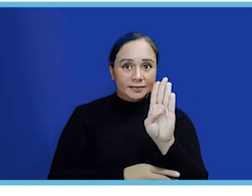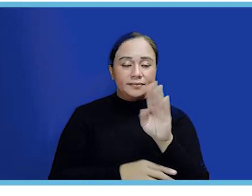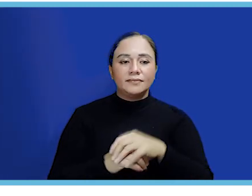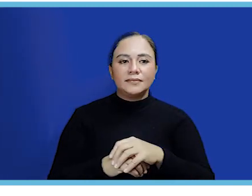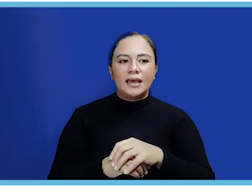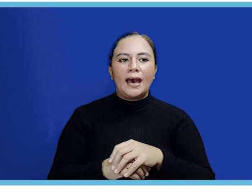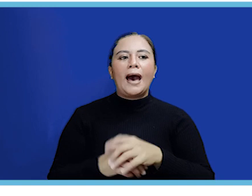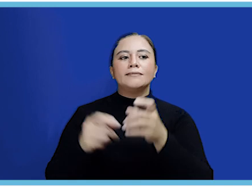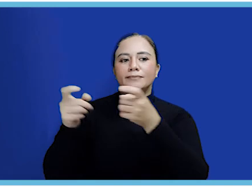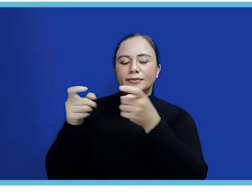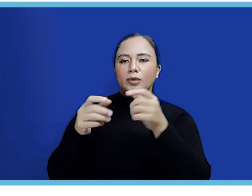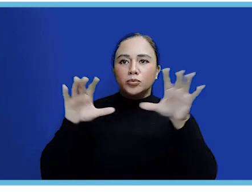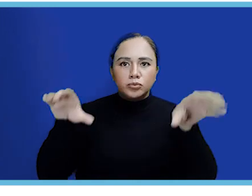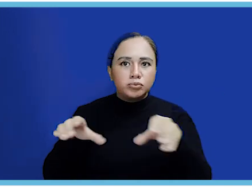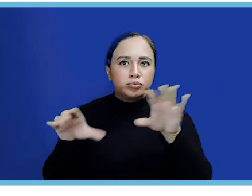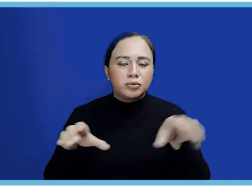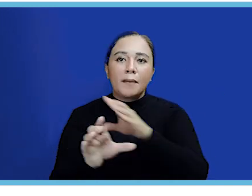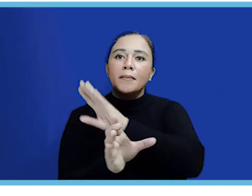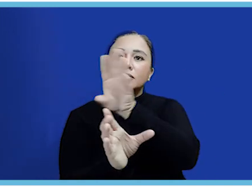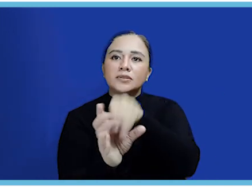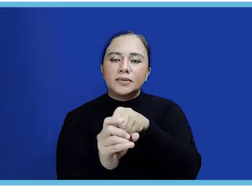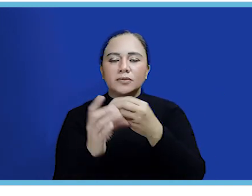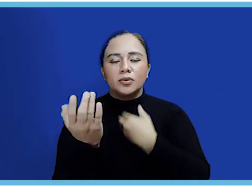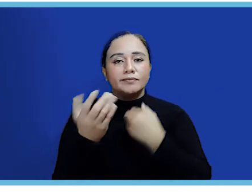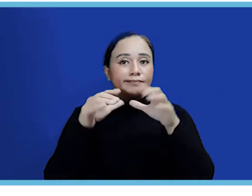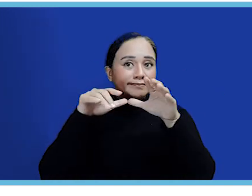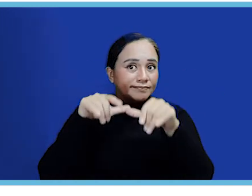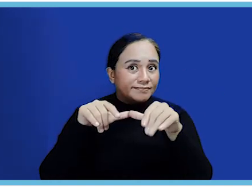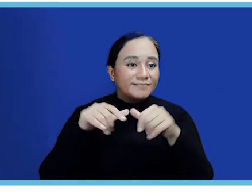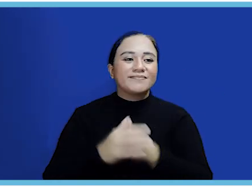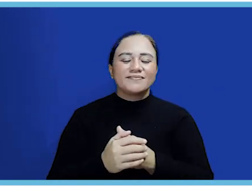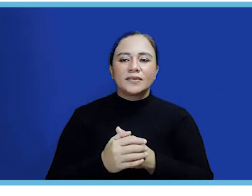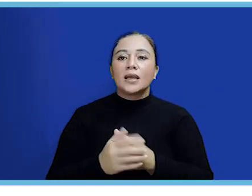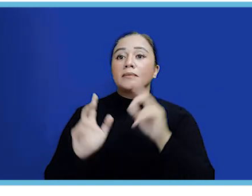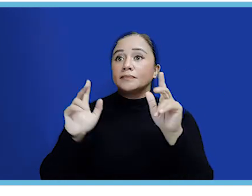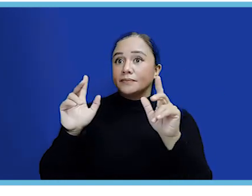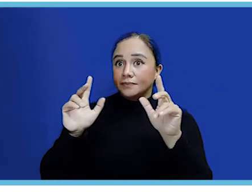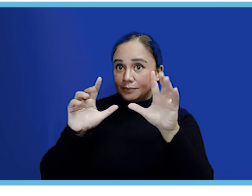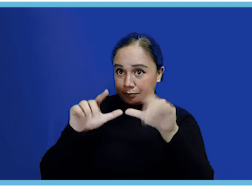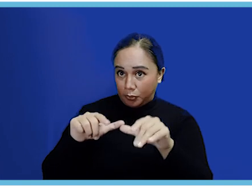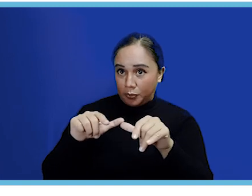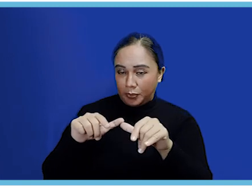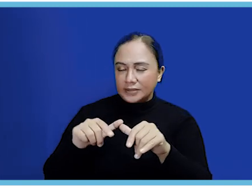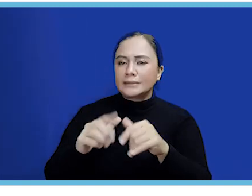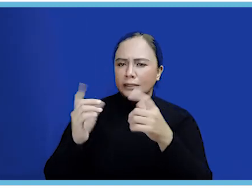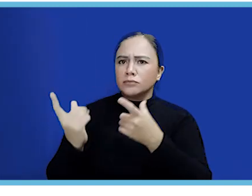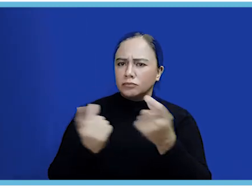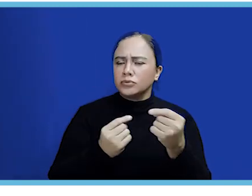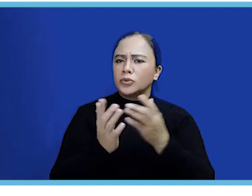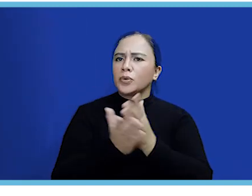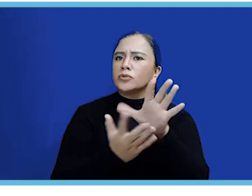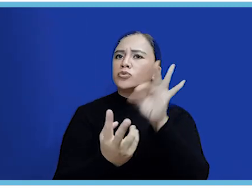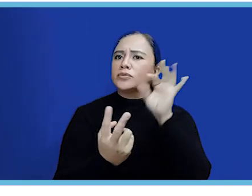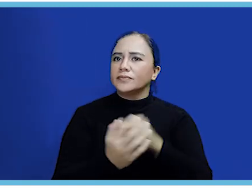B. Autonomy and active participation of persons with disabilities. People with disabilities are